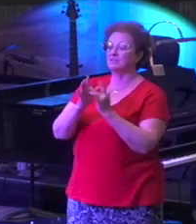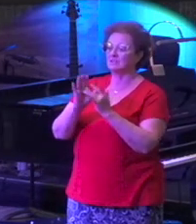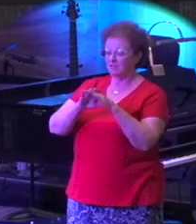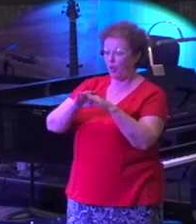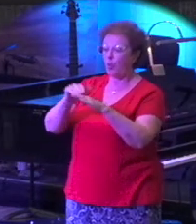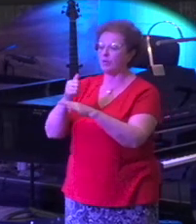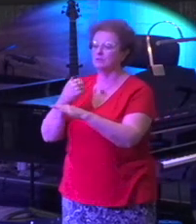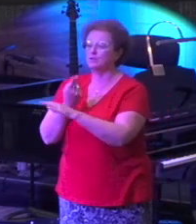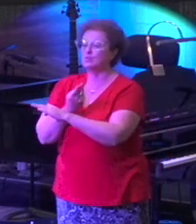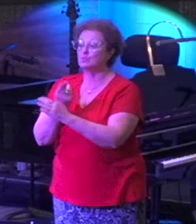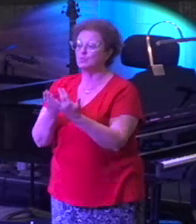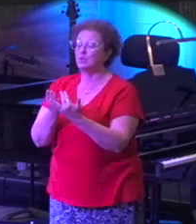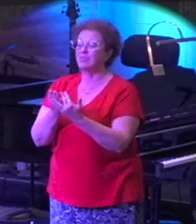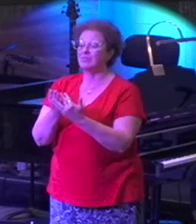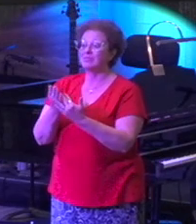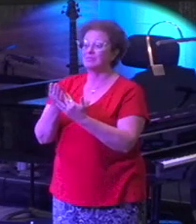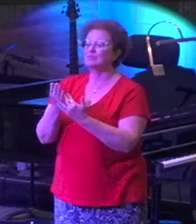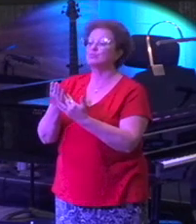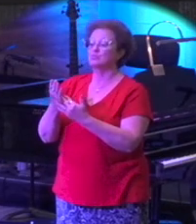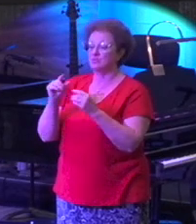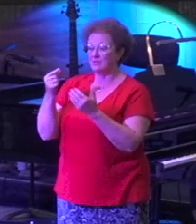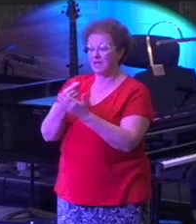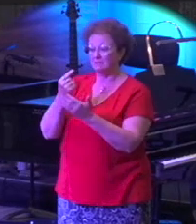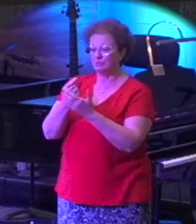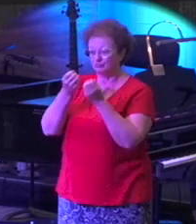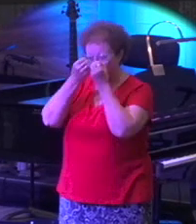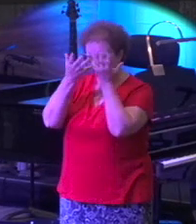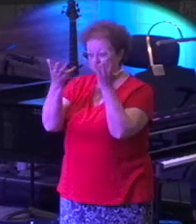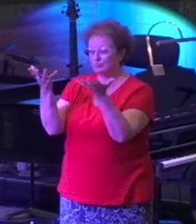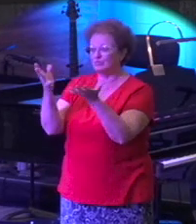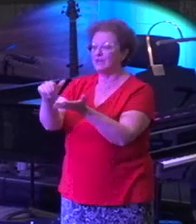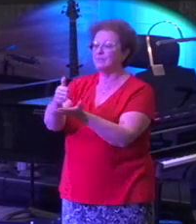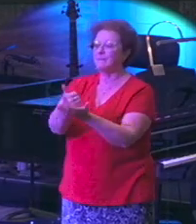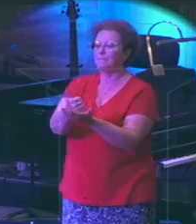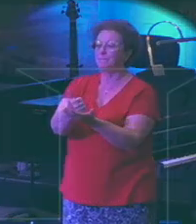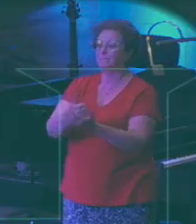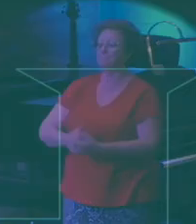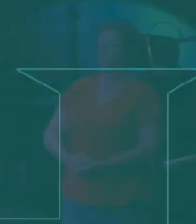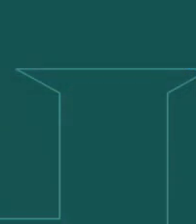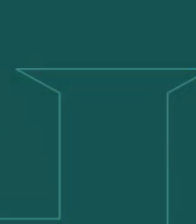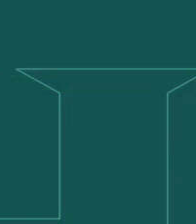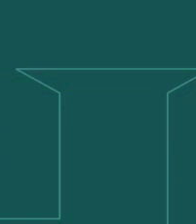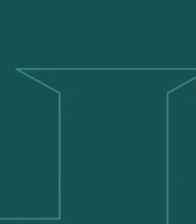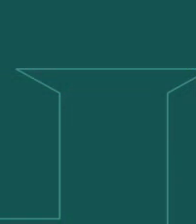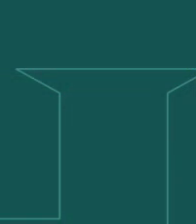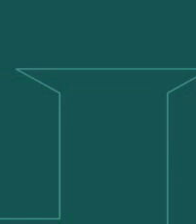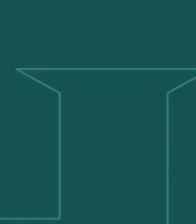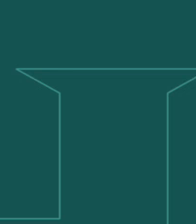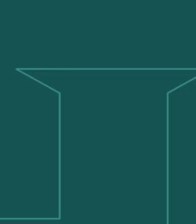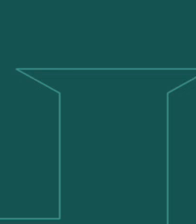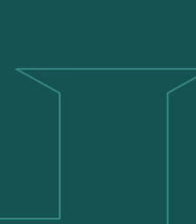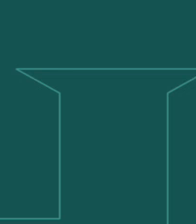him through the gospel. In his name, amen. Let's pray. God, we thank you that you